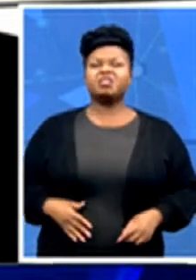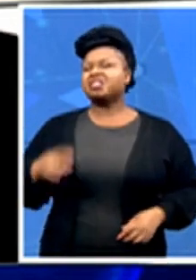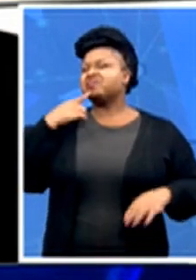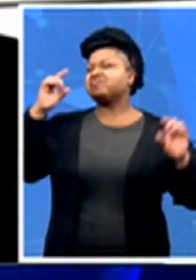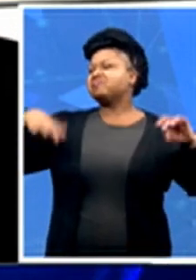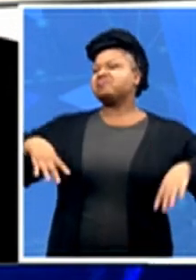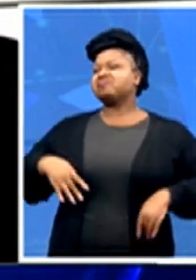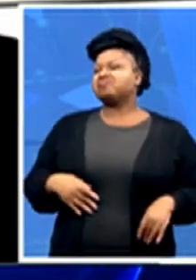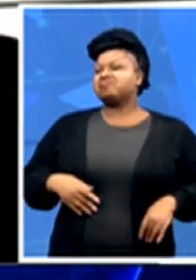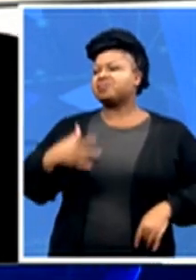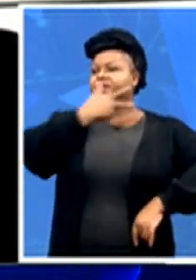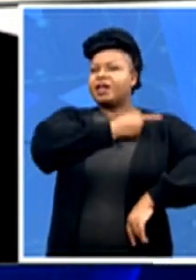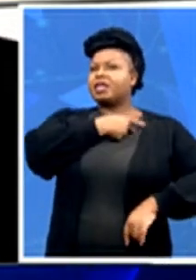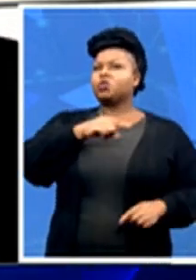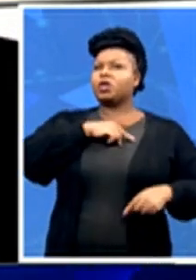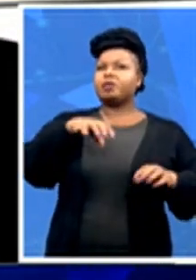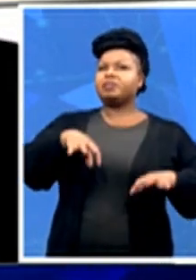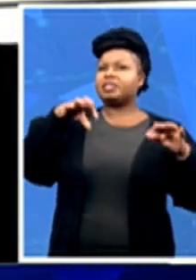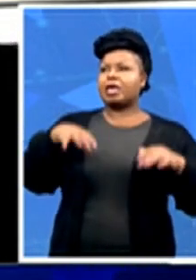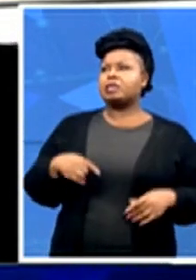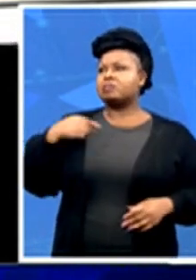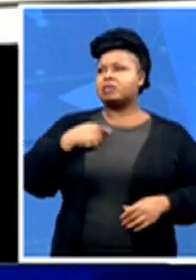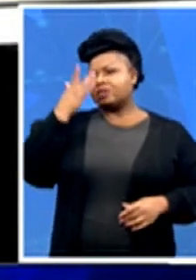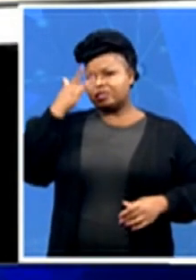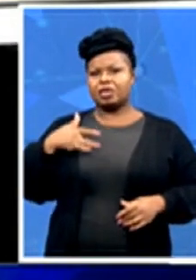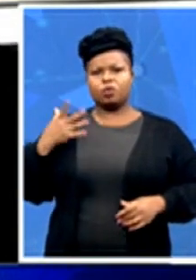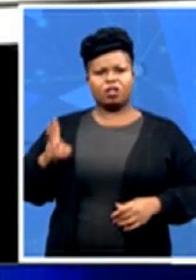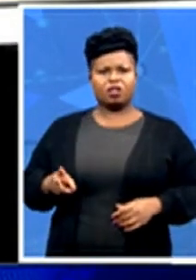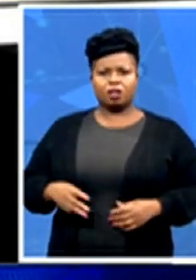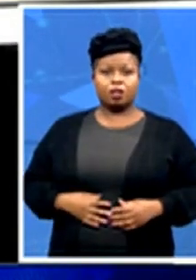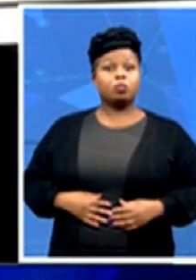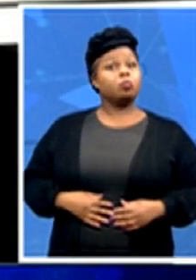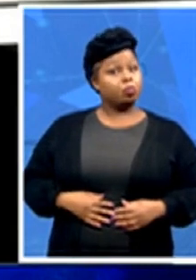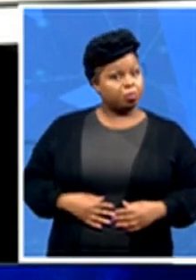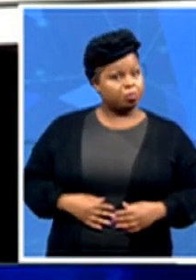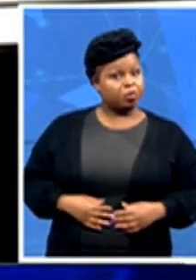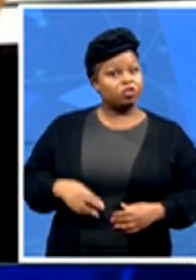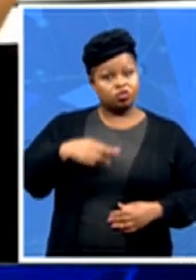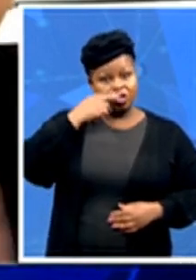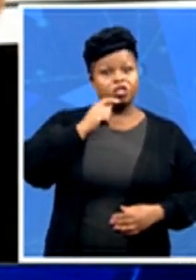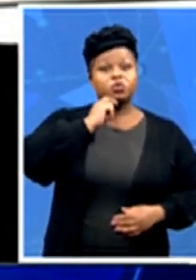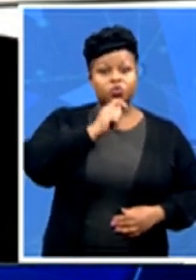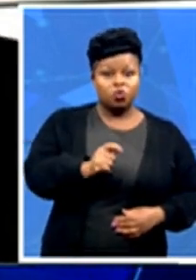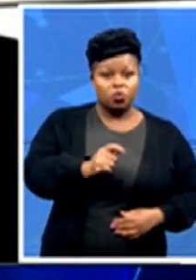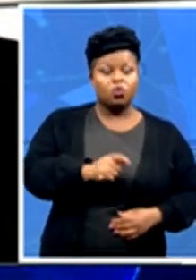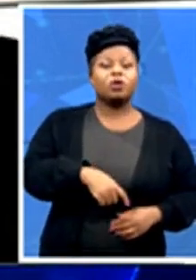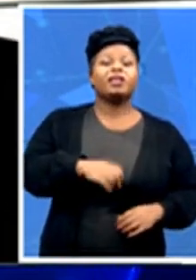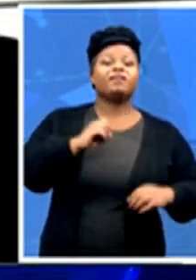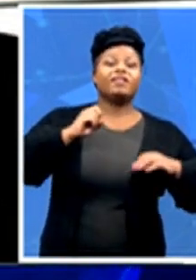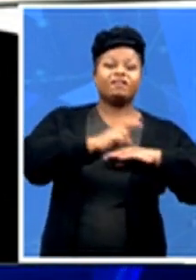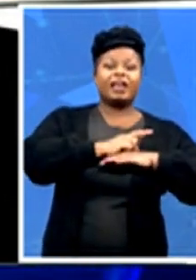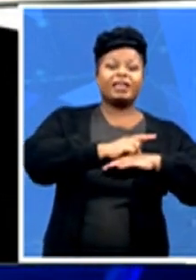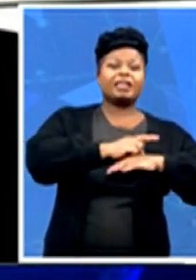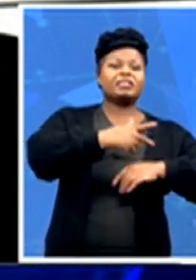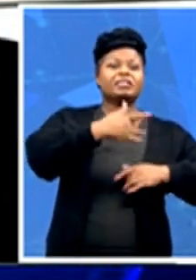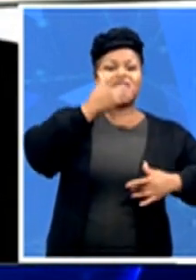you know, I might get side effects. Well, the real effects of the virus are far worse. Firstly, you have